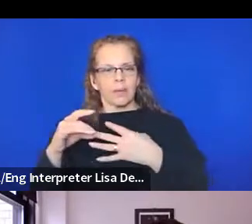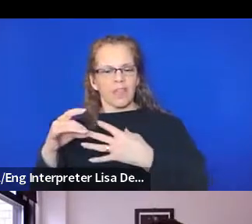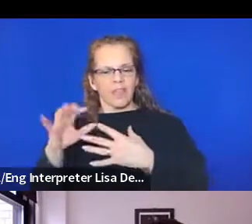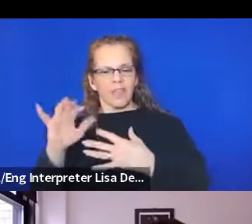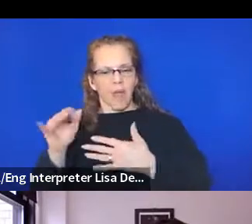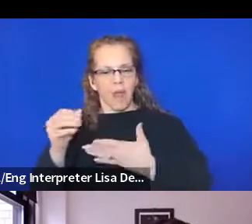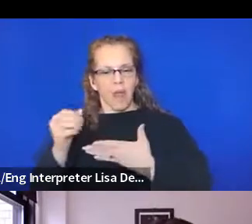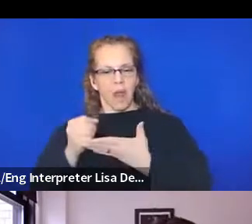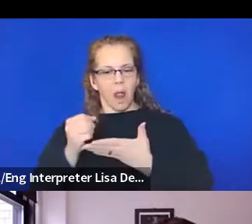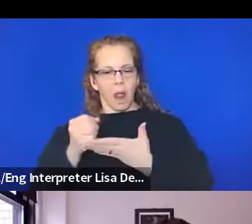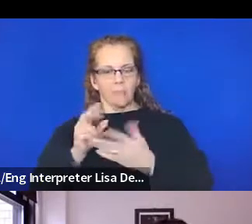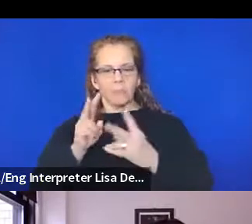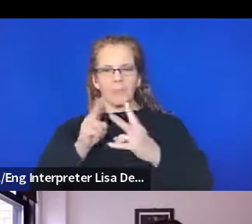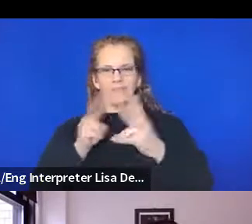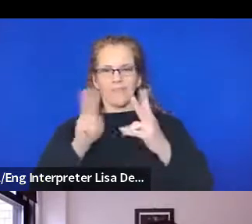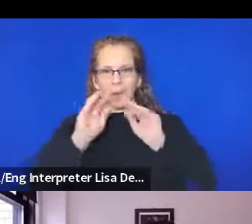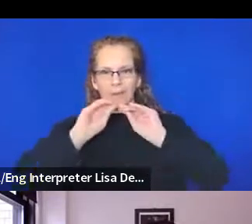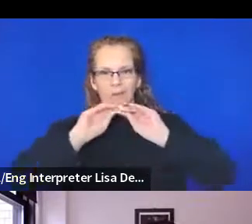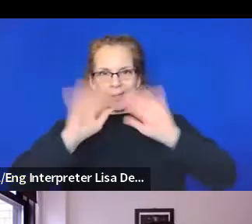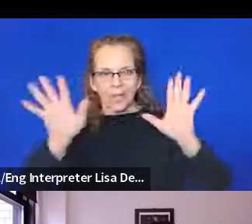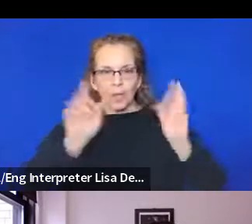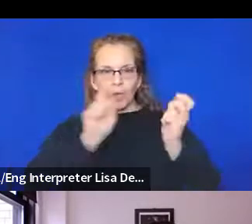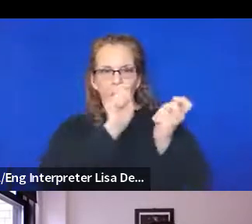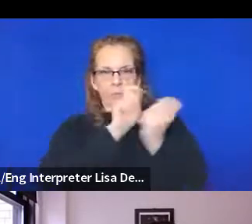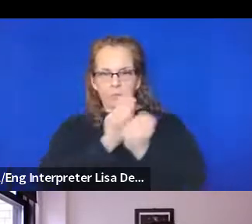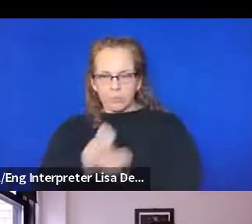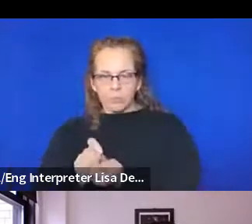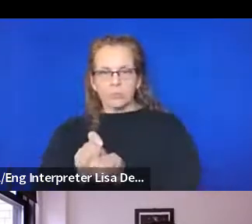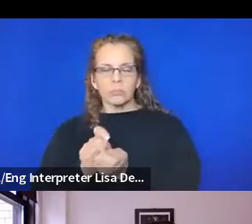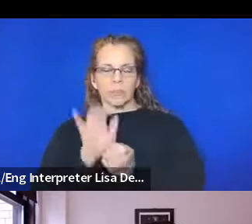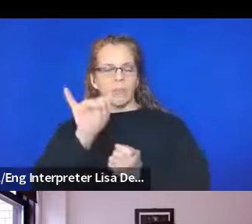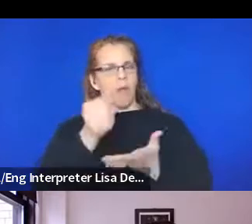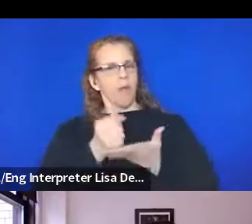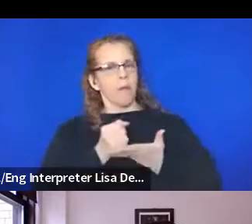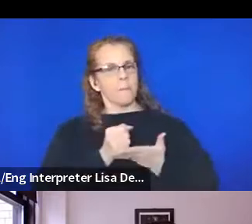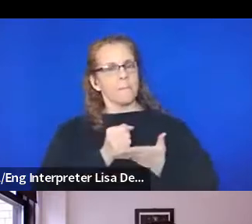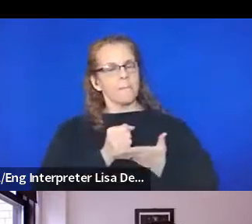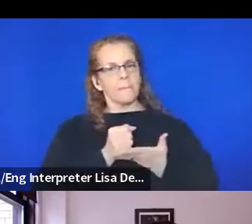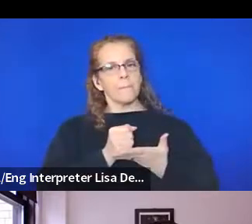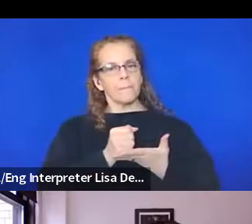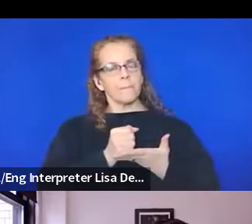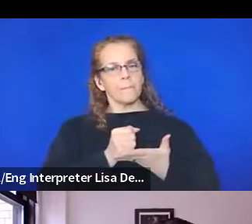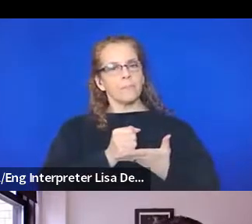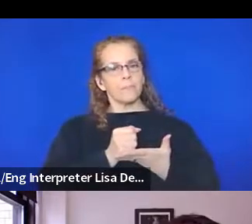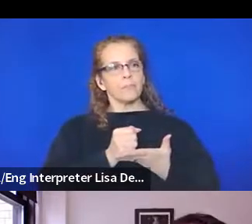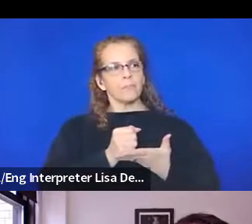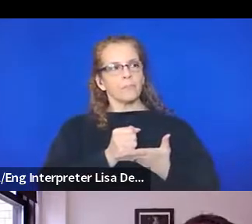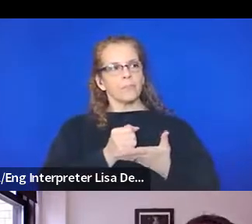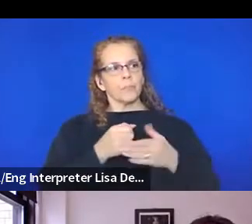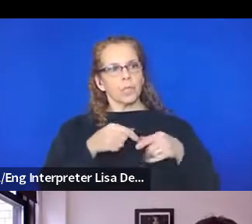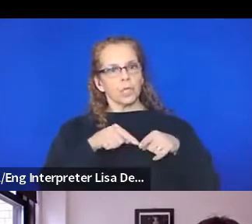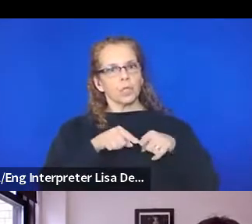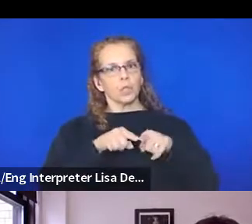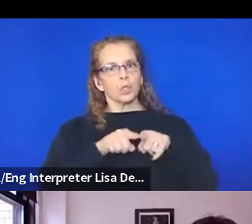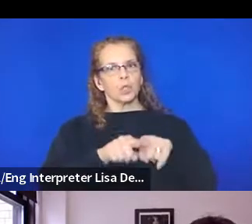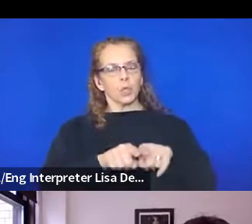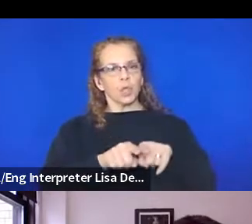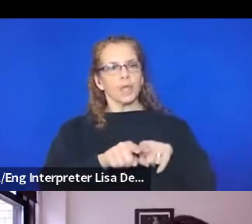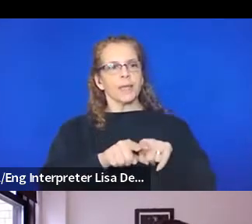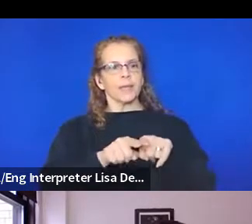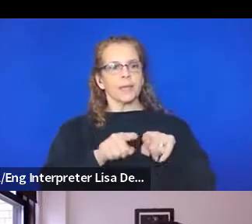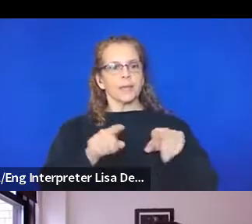and consensus around them has been really helpful as we do this